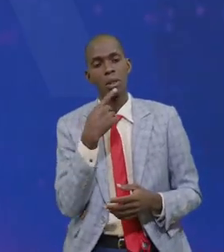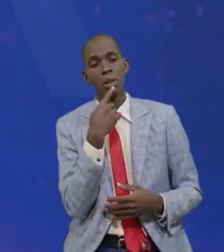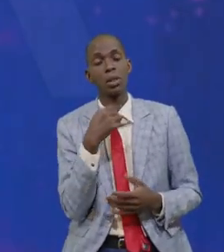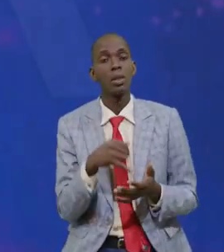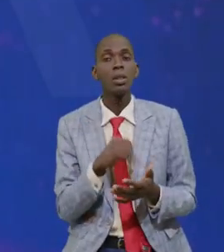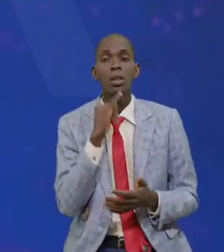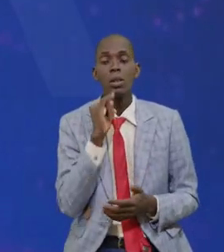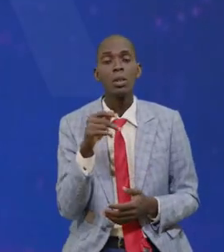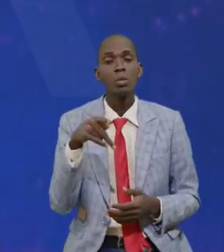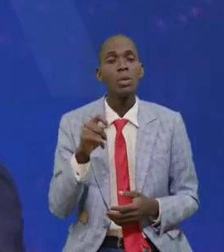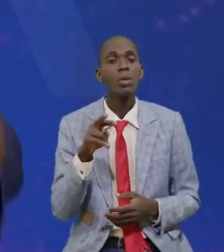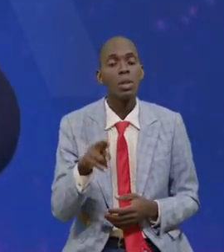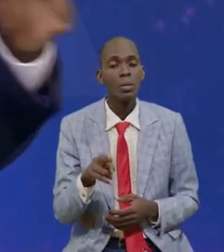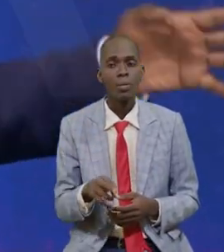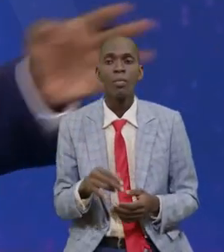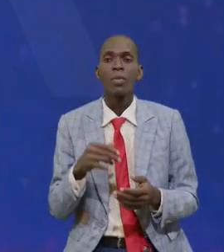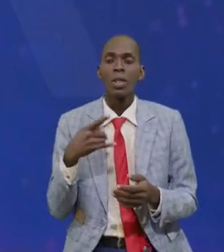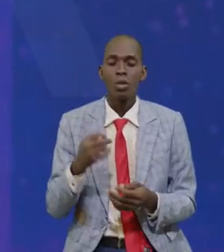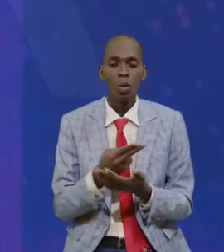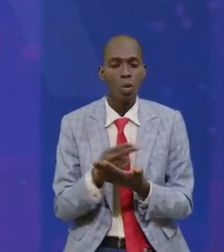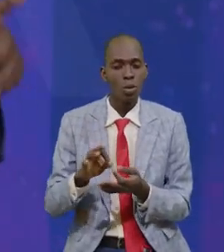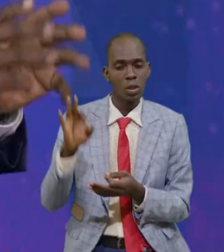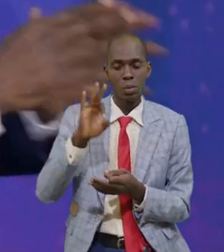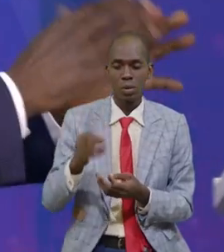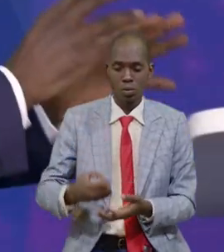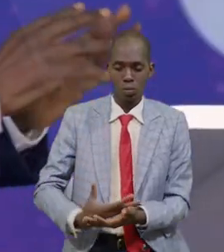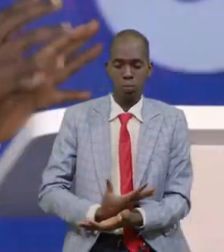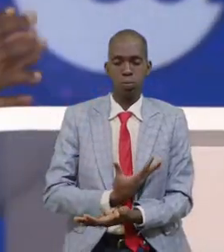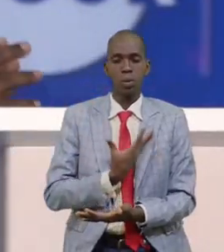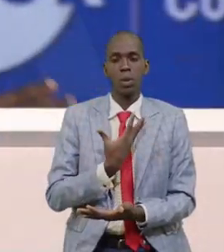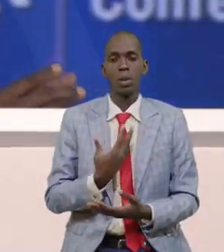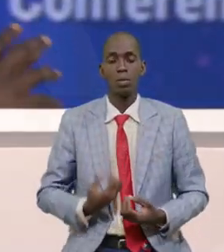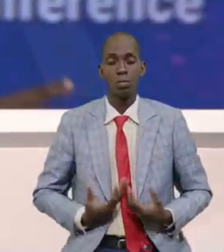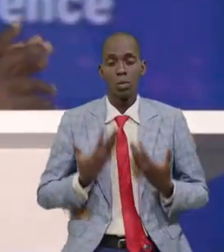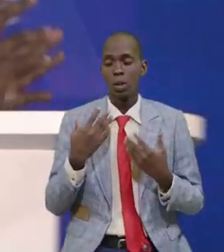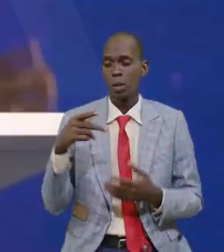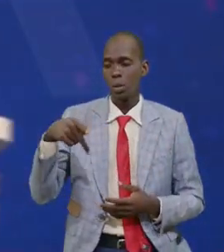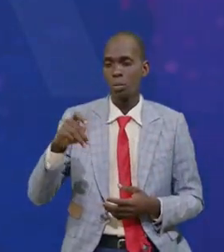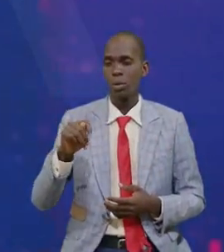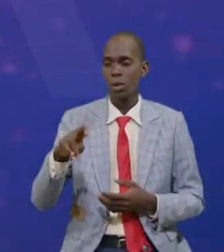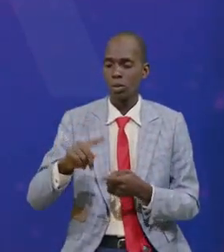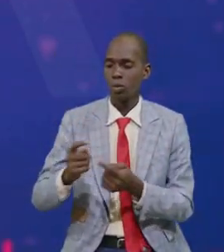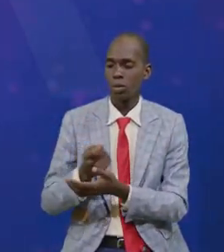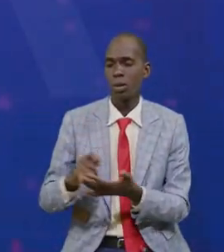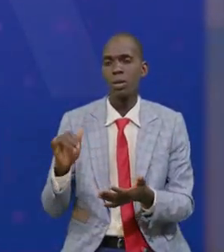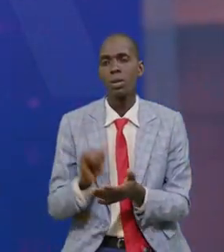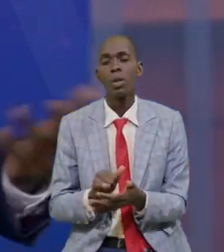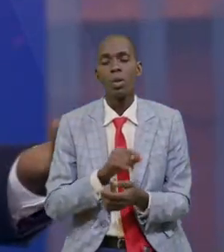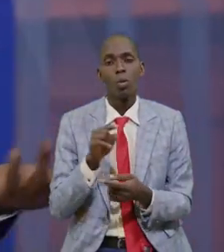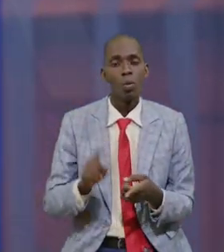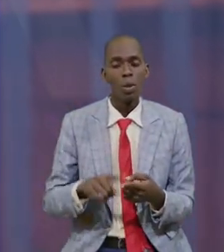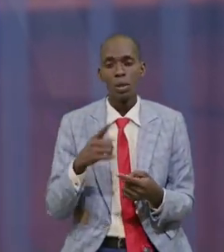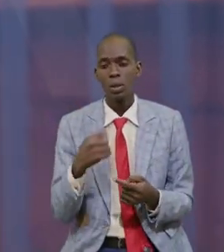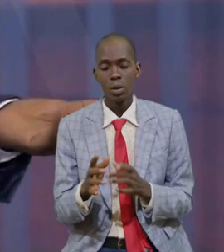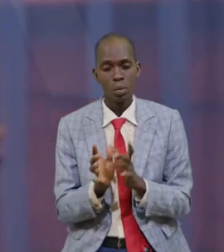Holy Ghost inspired Peter to say that God said. When the Bible says something, it's God saying that. And if